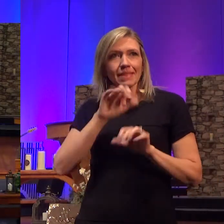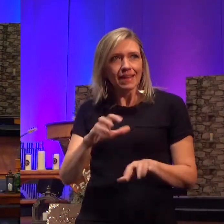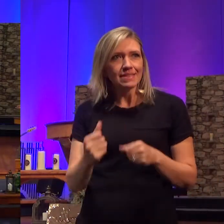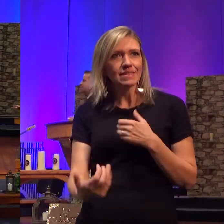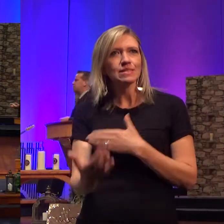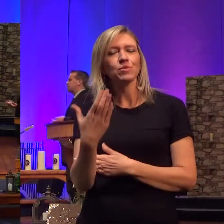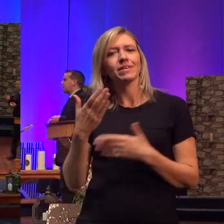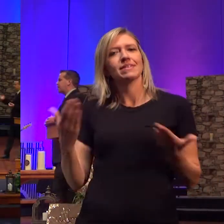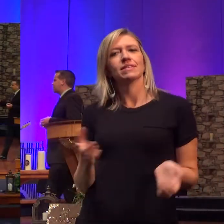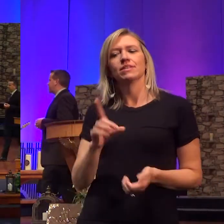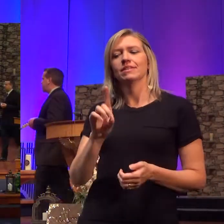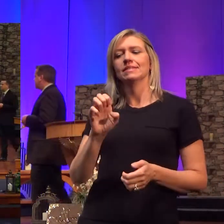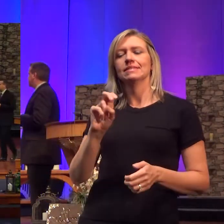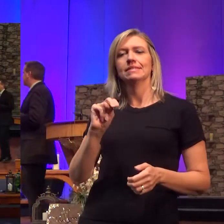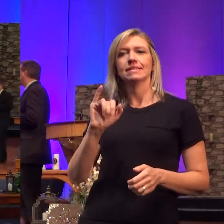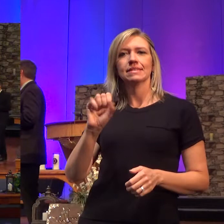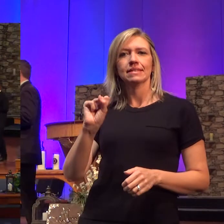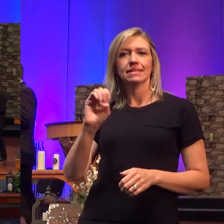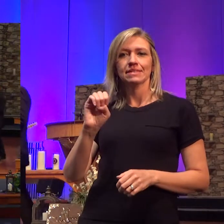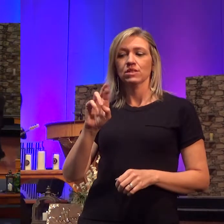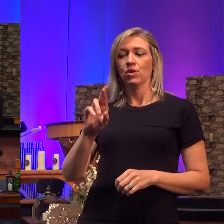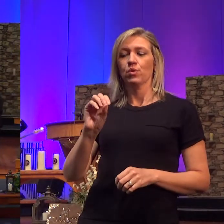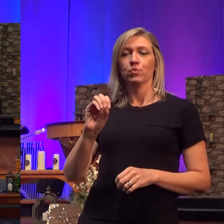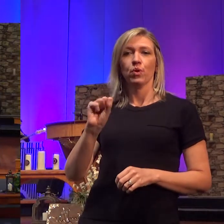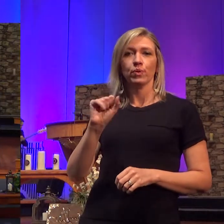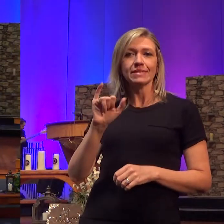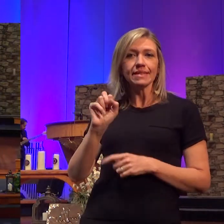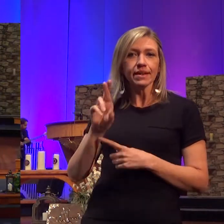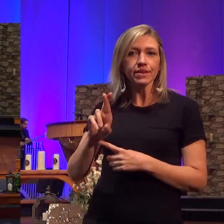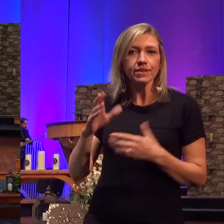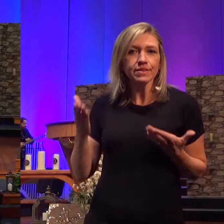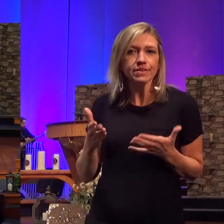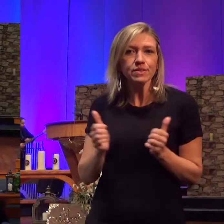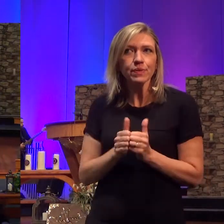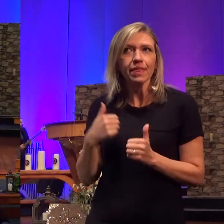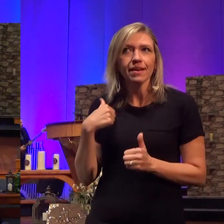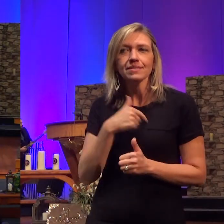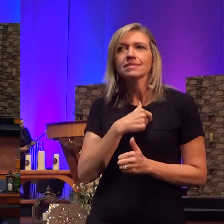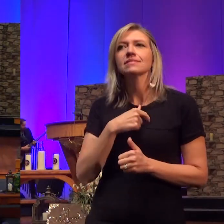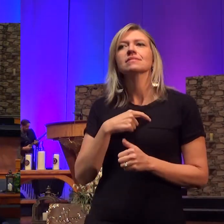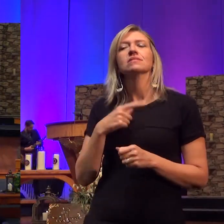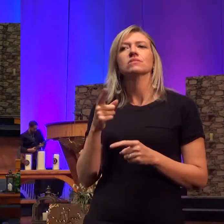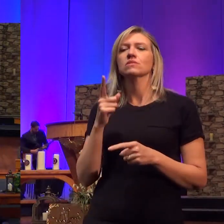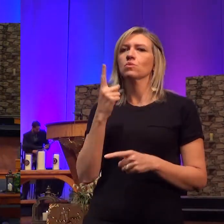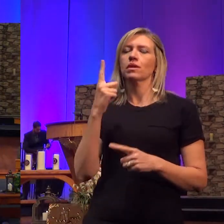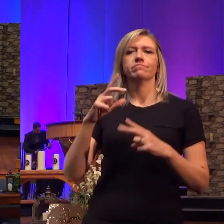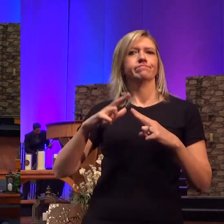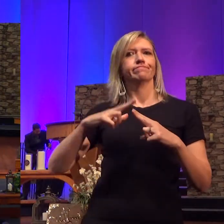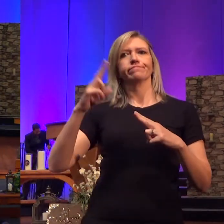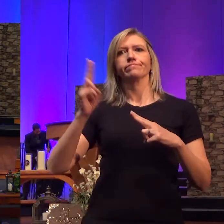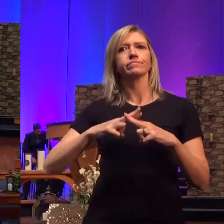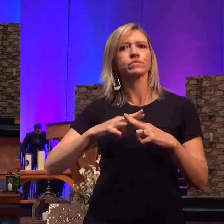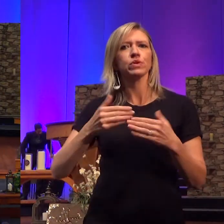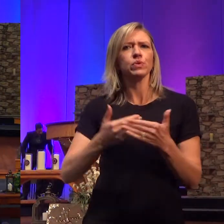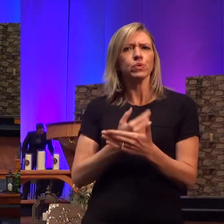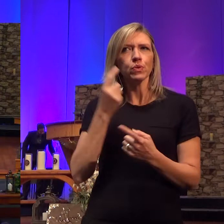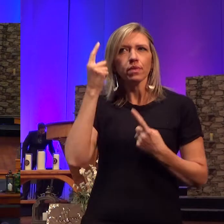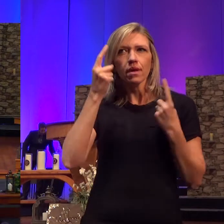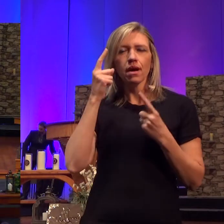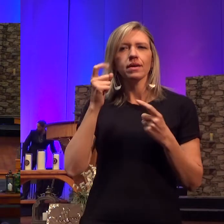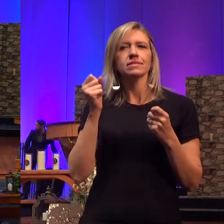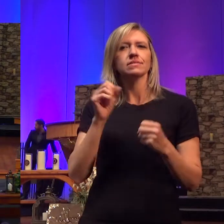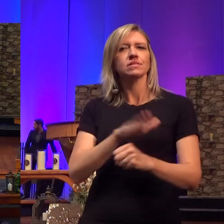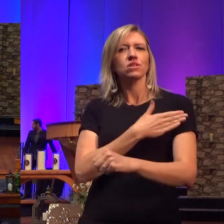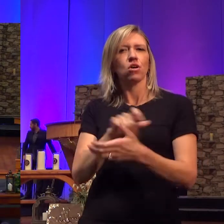We are so blessed this morning to have Denise Rosier with us. She has become one of our premier New